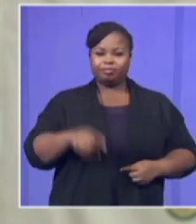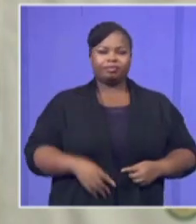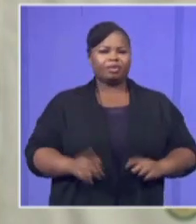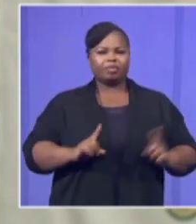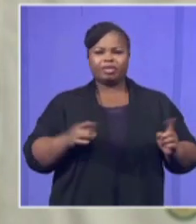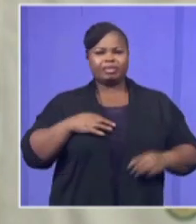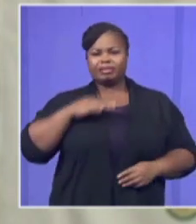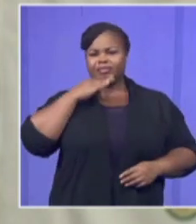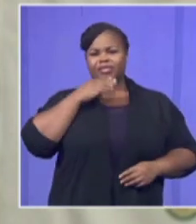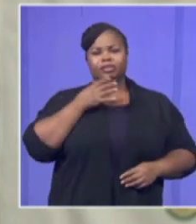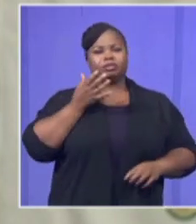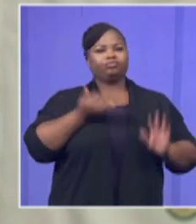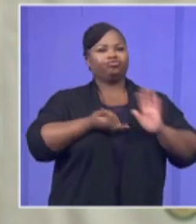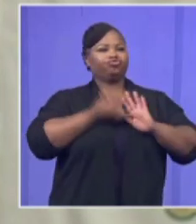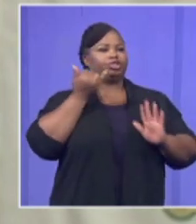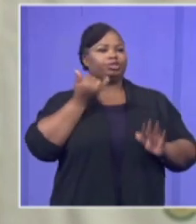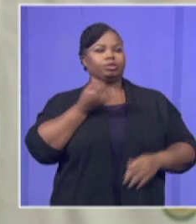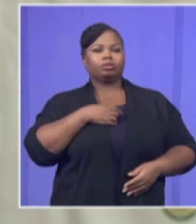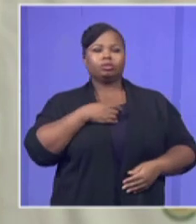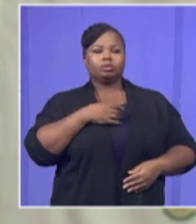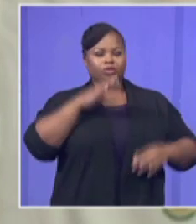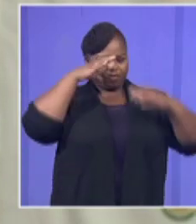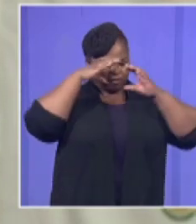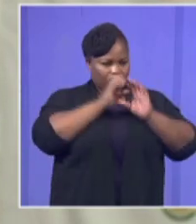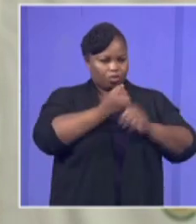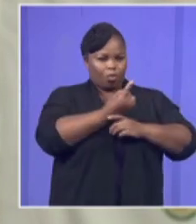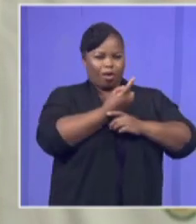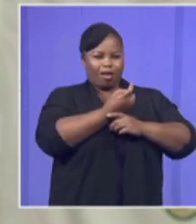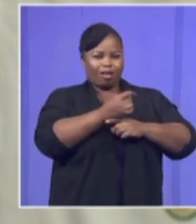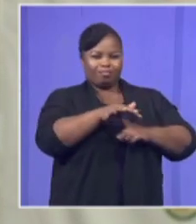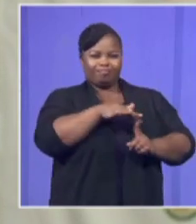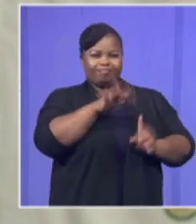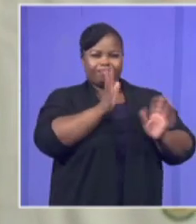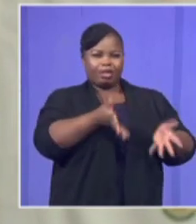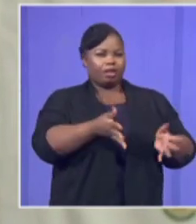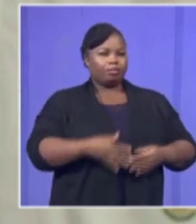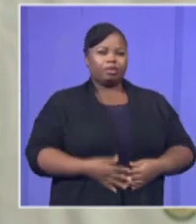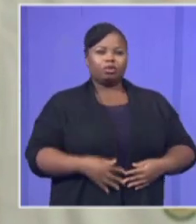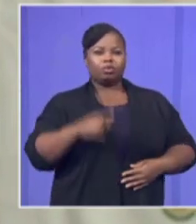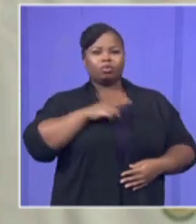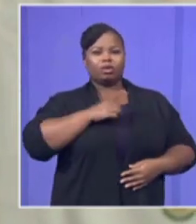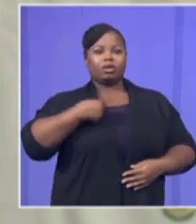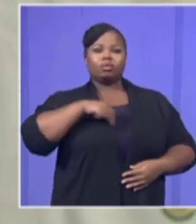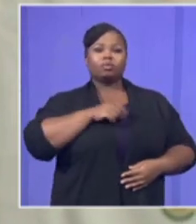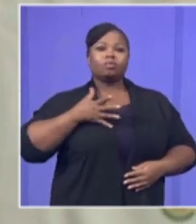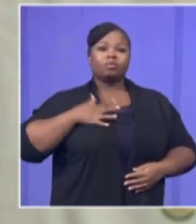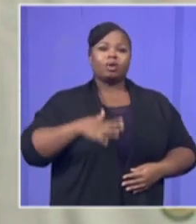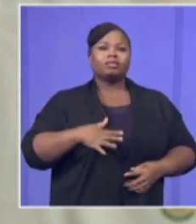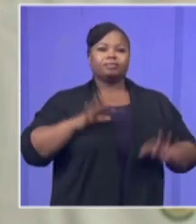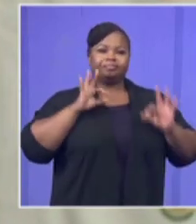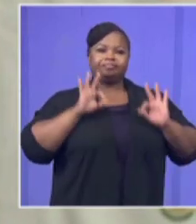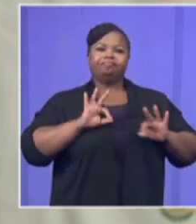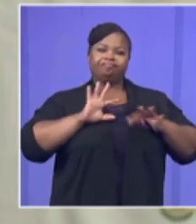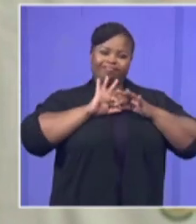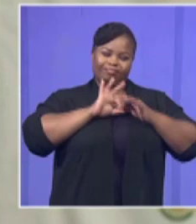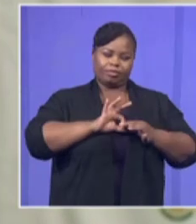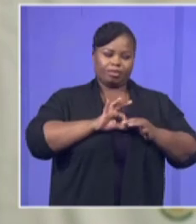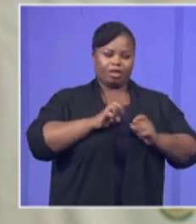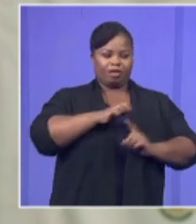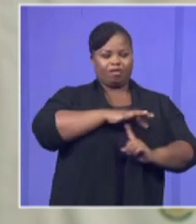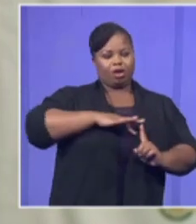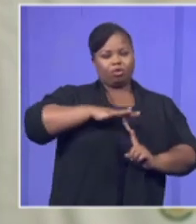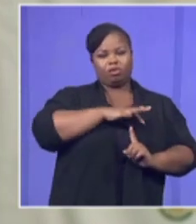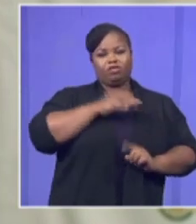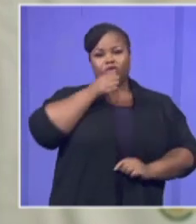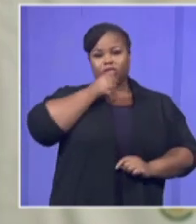necessarily just one focus area. It's wanting to create a conducive environment for the artists so